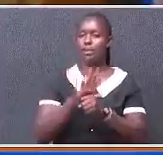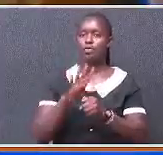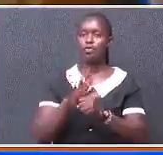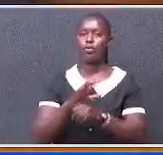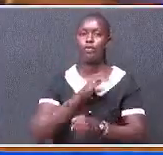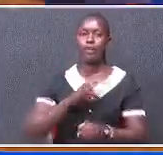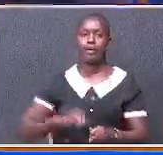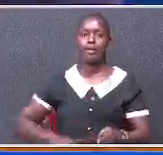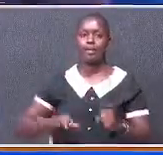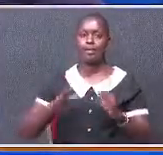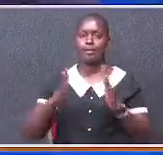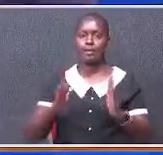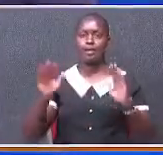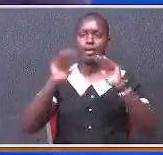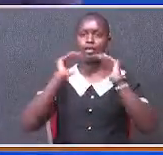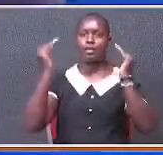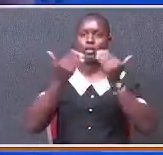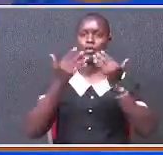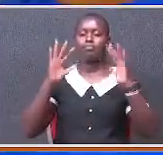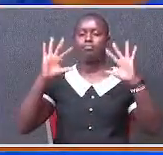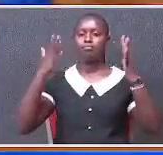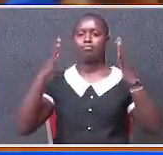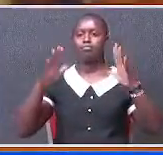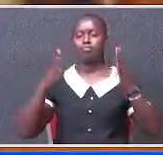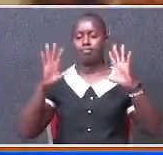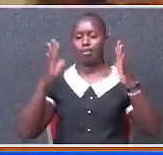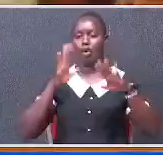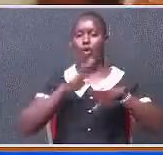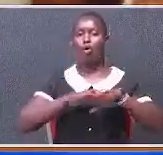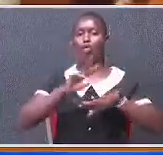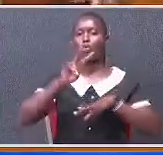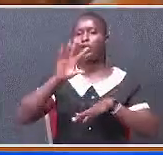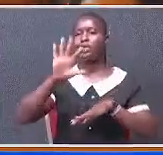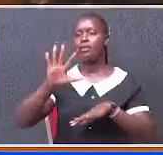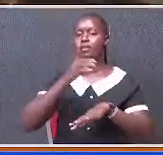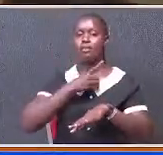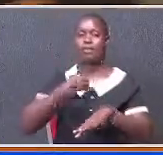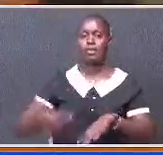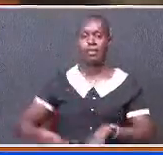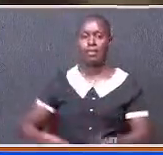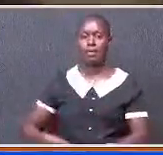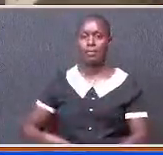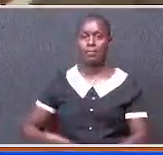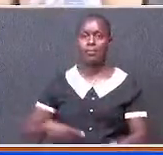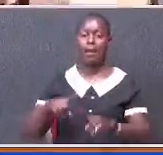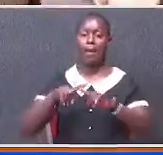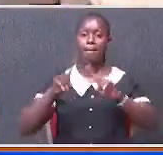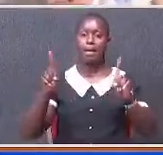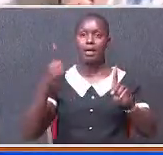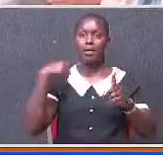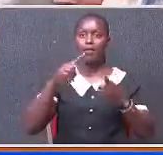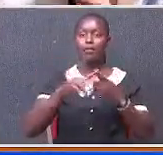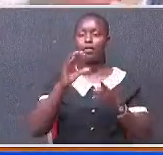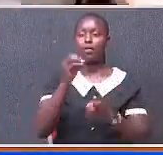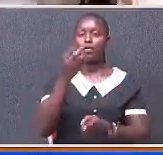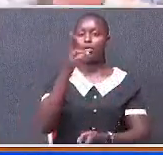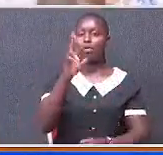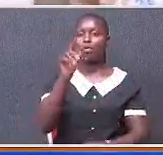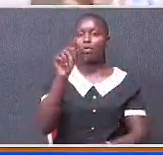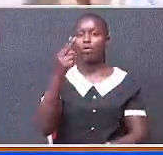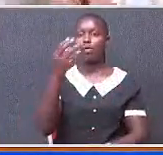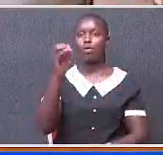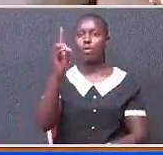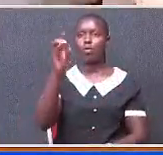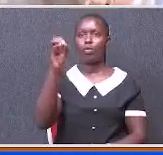Christians around the world celebrated Christmas on 25th of December. However, for the Orthodox Church,